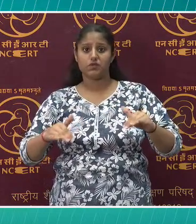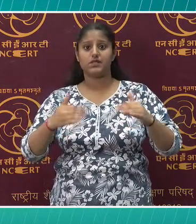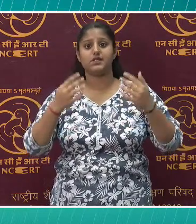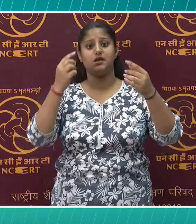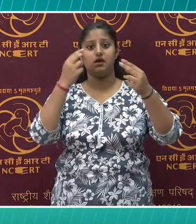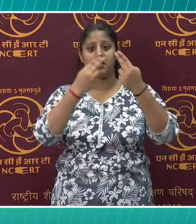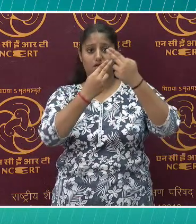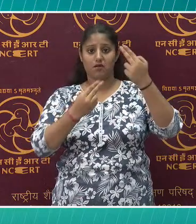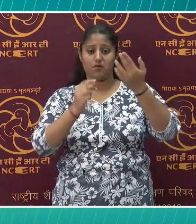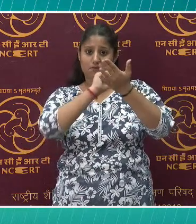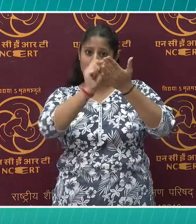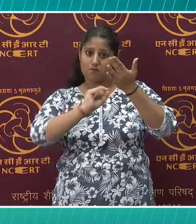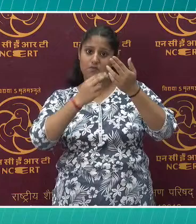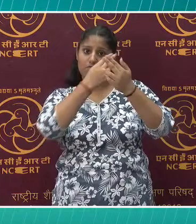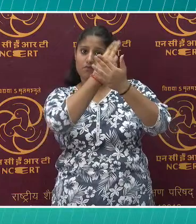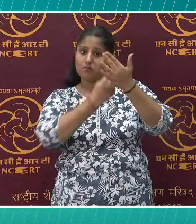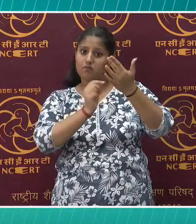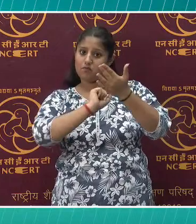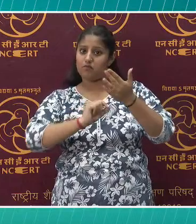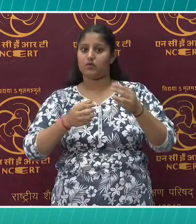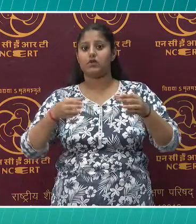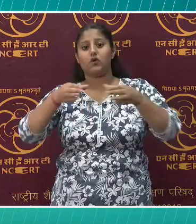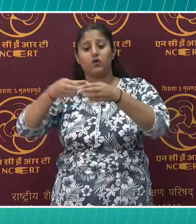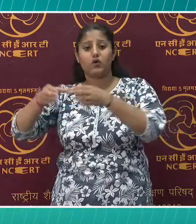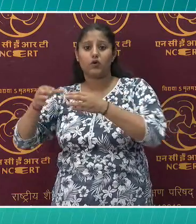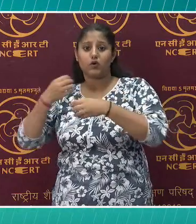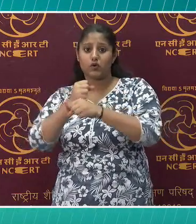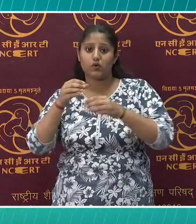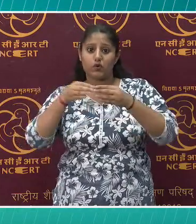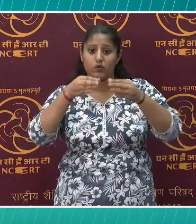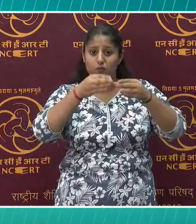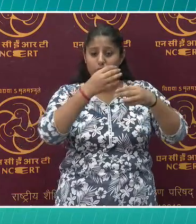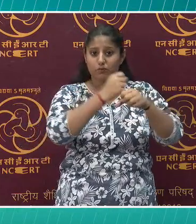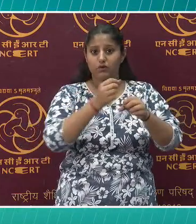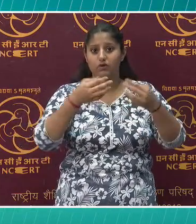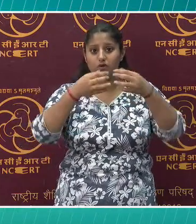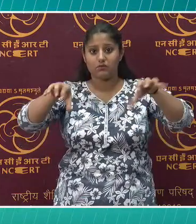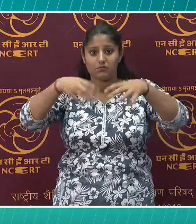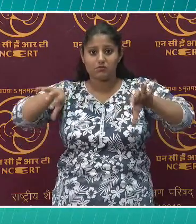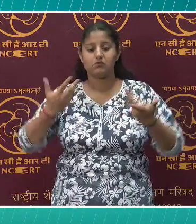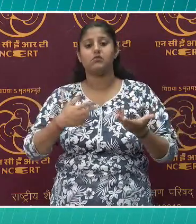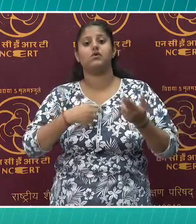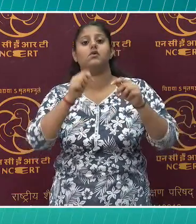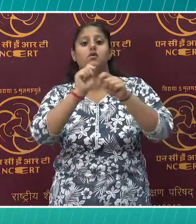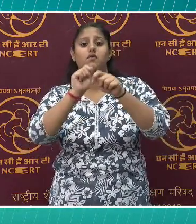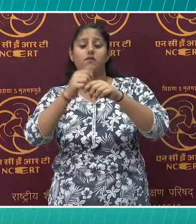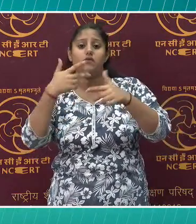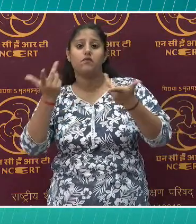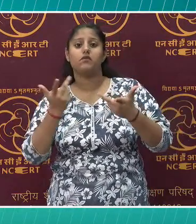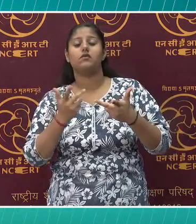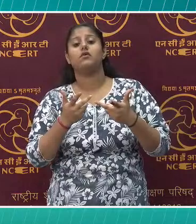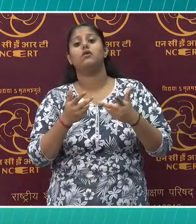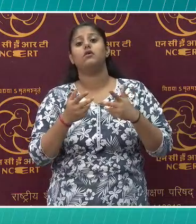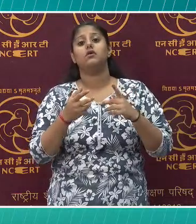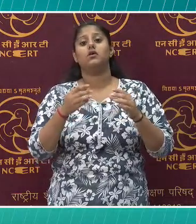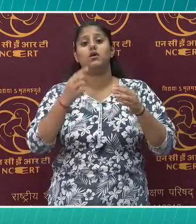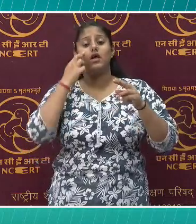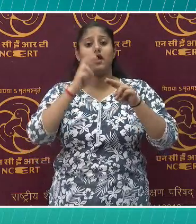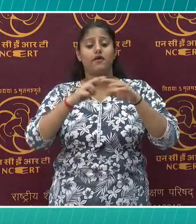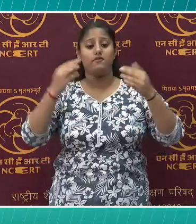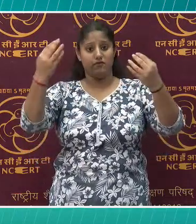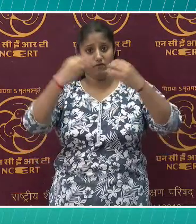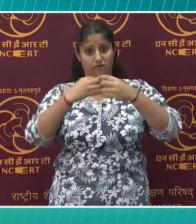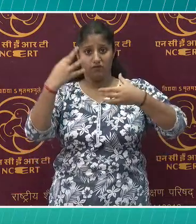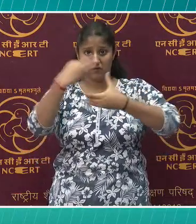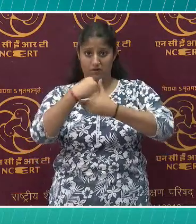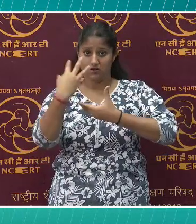arts. Like then it is teamwork group, as well. it is also group work. We really want everybody to do group work, so that when the engagement is there.